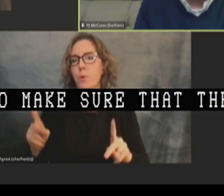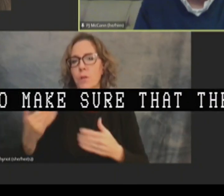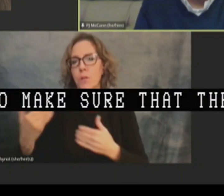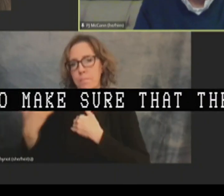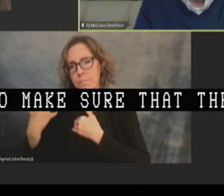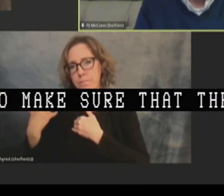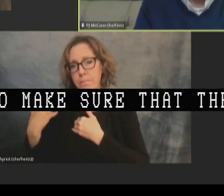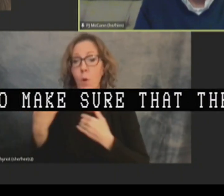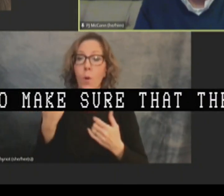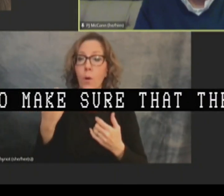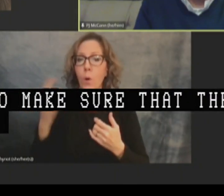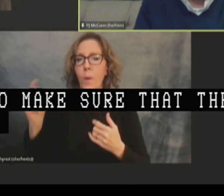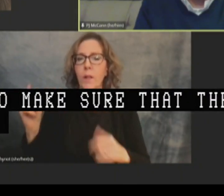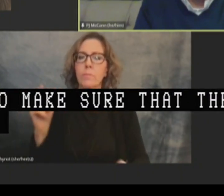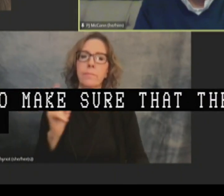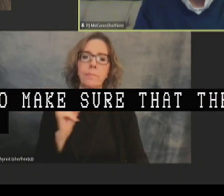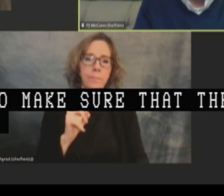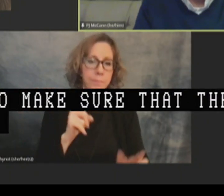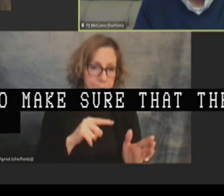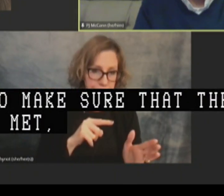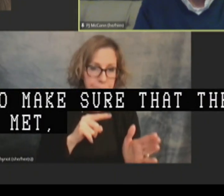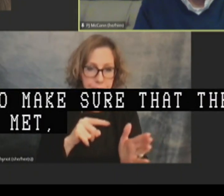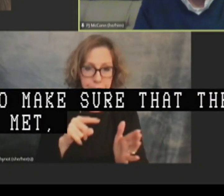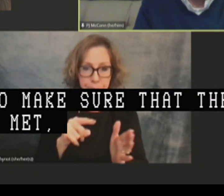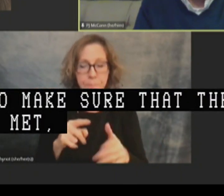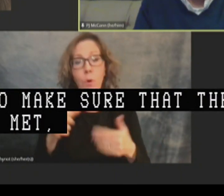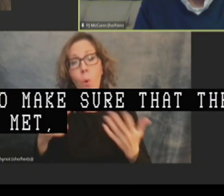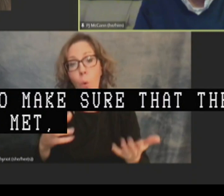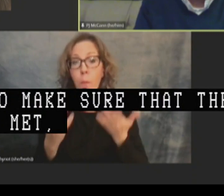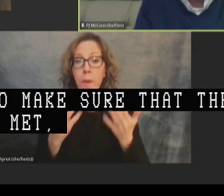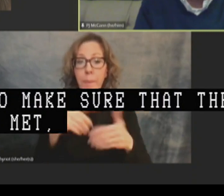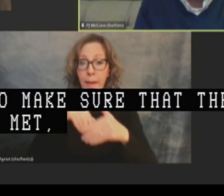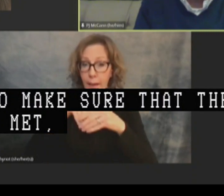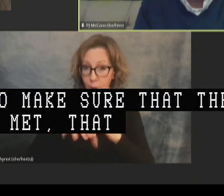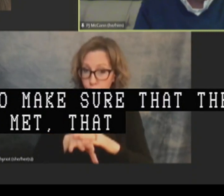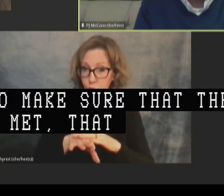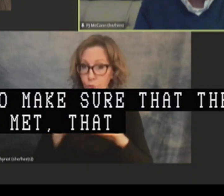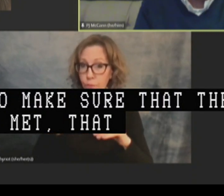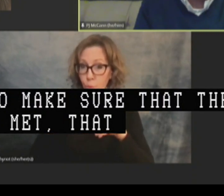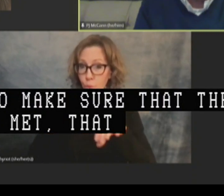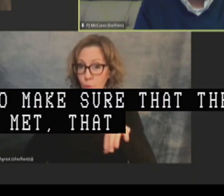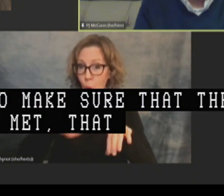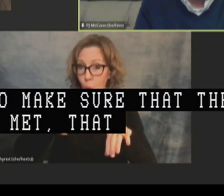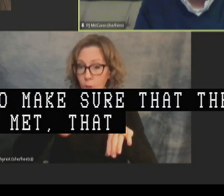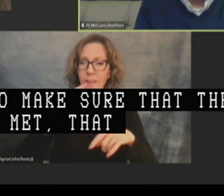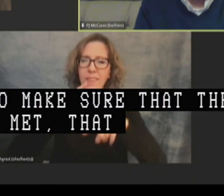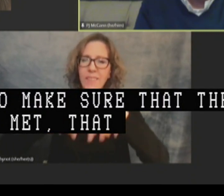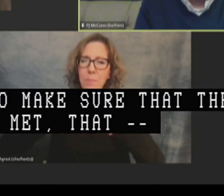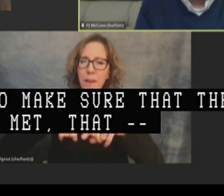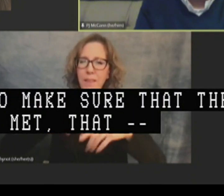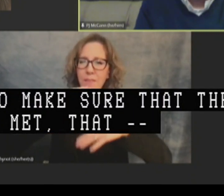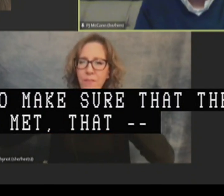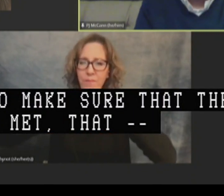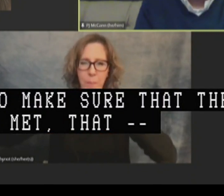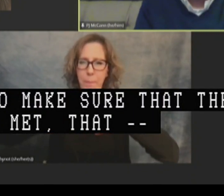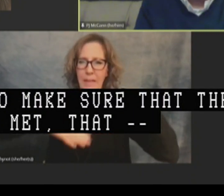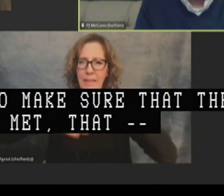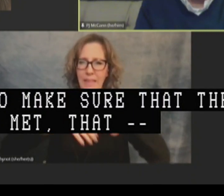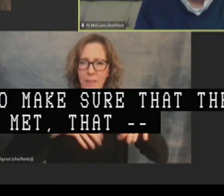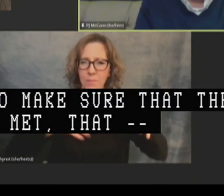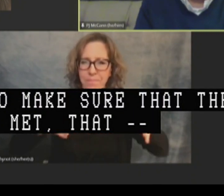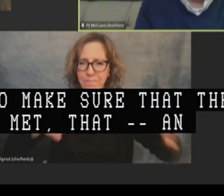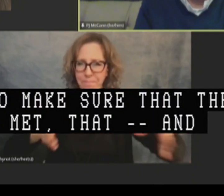entrance to the facility. So it really does depend on sort of the physical layout of the space. But what I would say in general